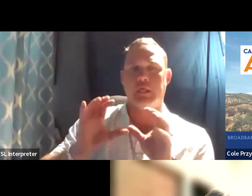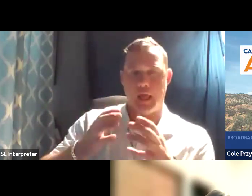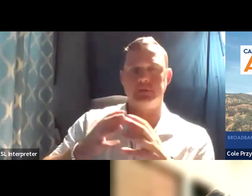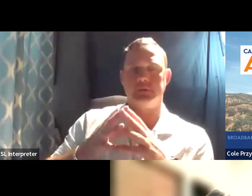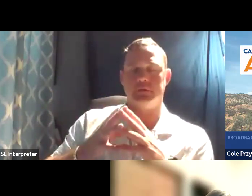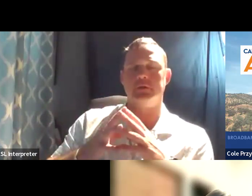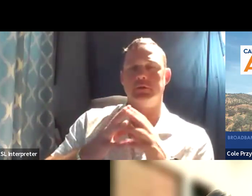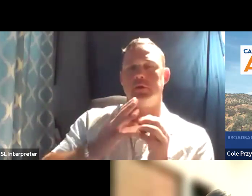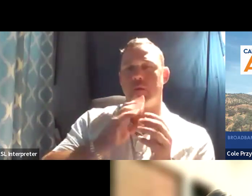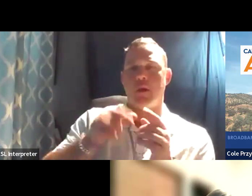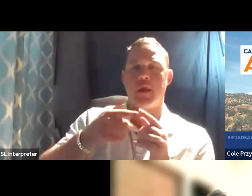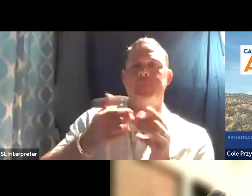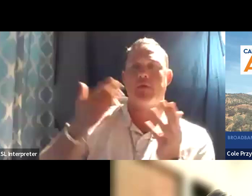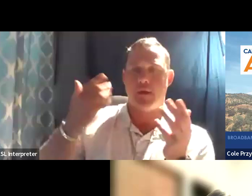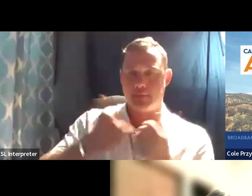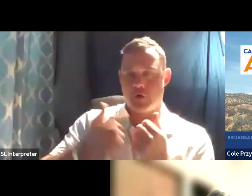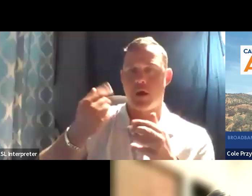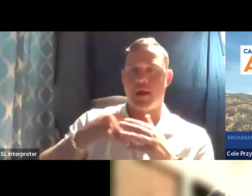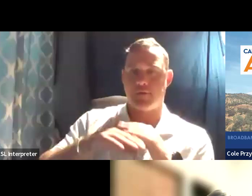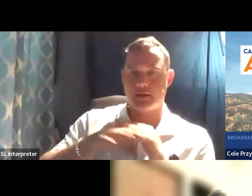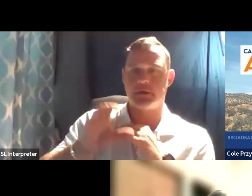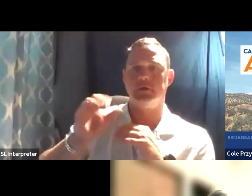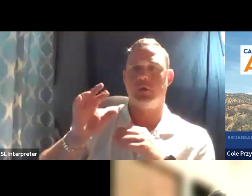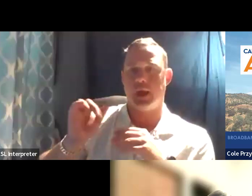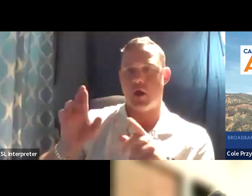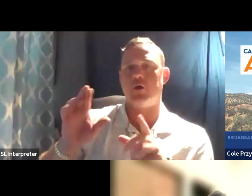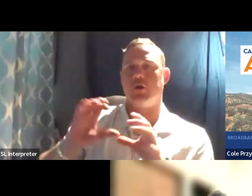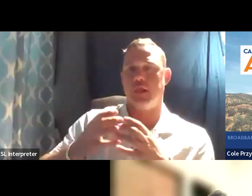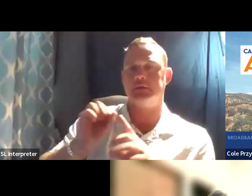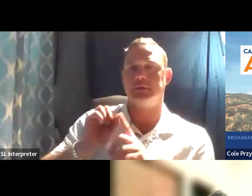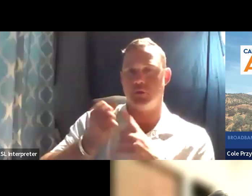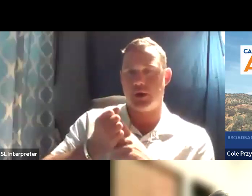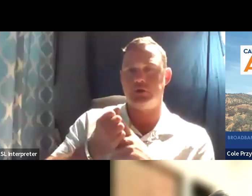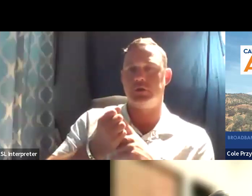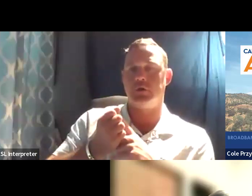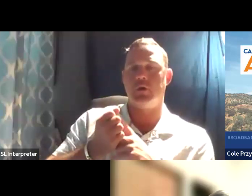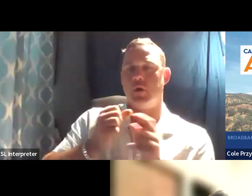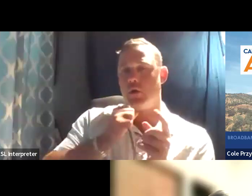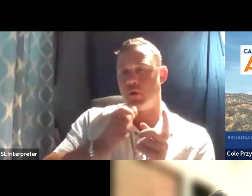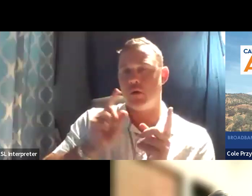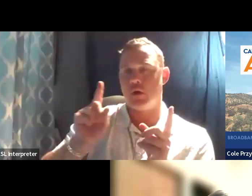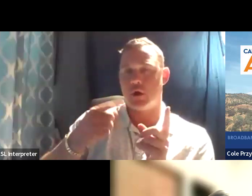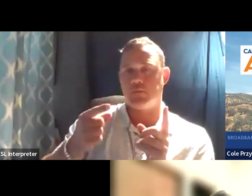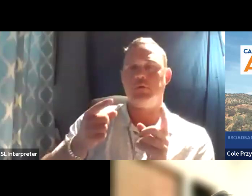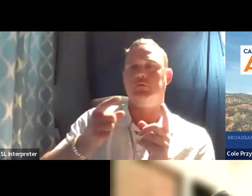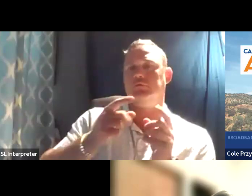about, having everyone have access to a carrier class situation, in which we're not talking about